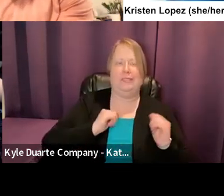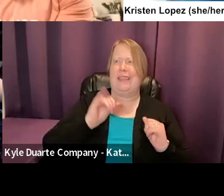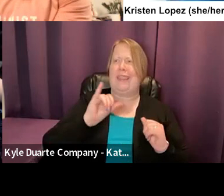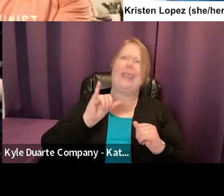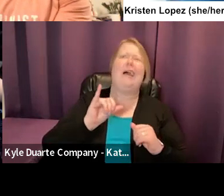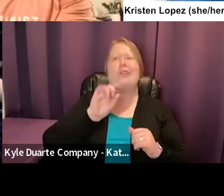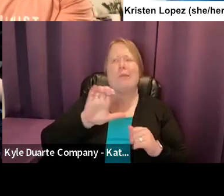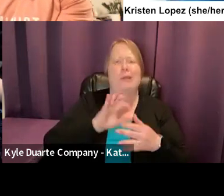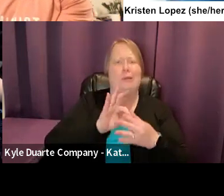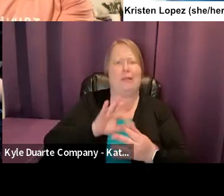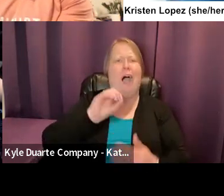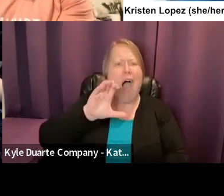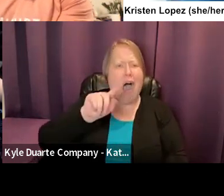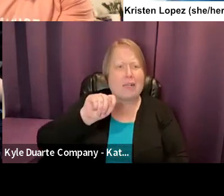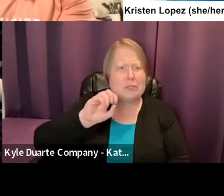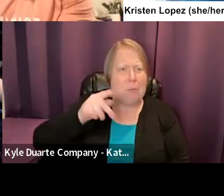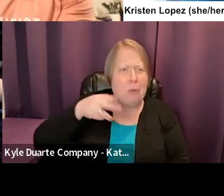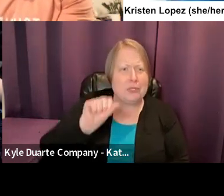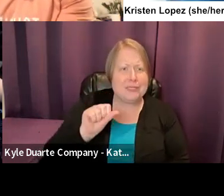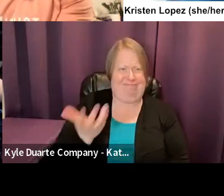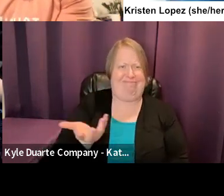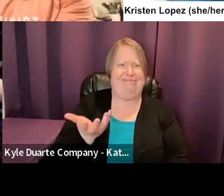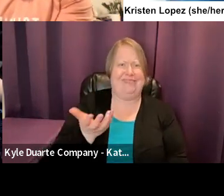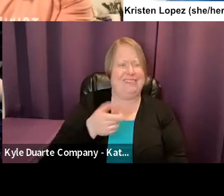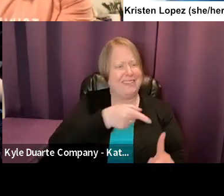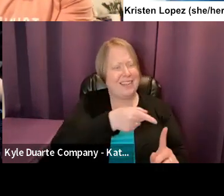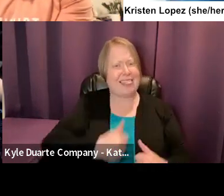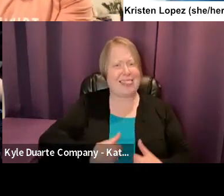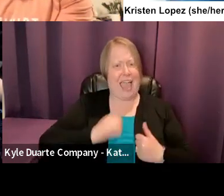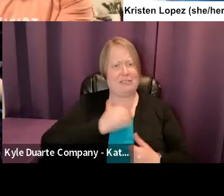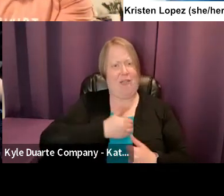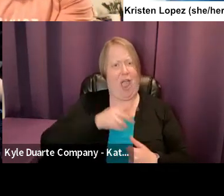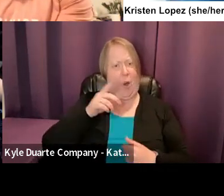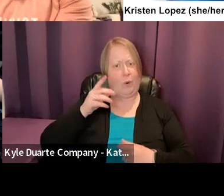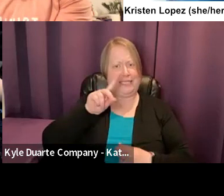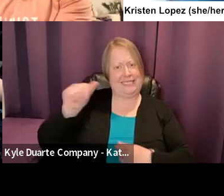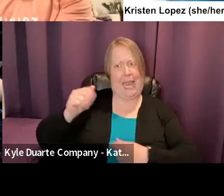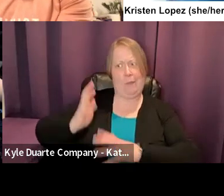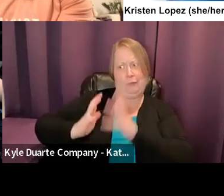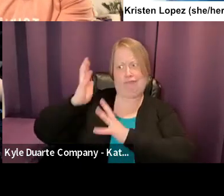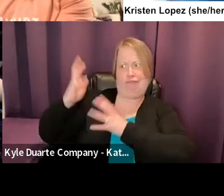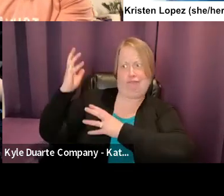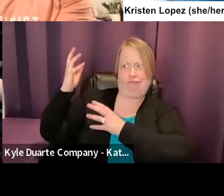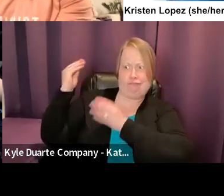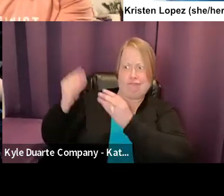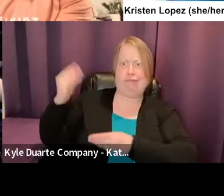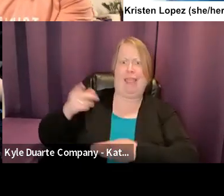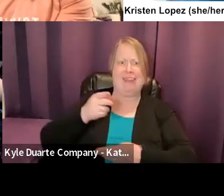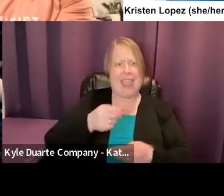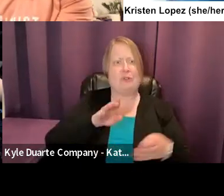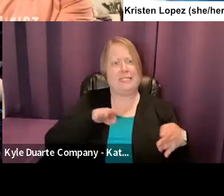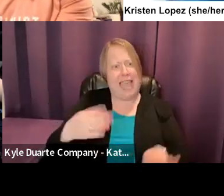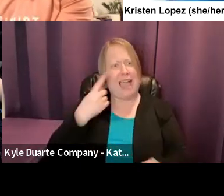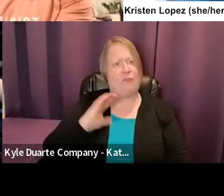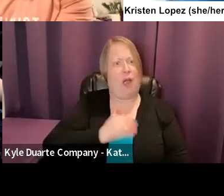octopus, right? Like, these are the actual lives of our disabled elders and ancestors who were dying for our rights and our